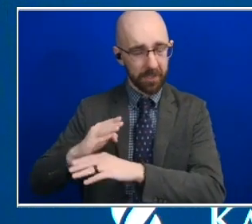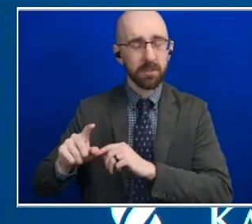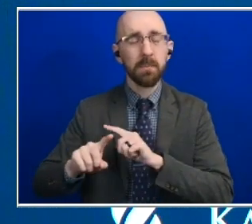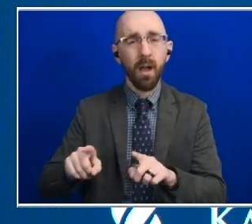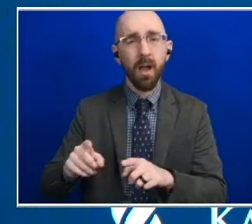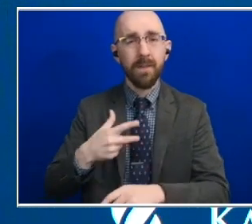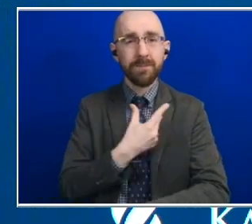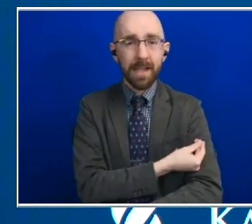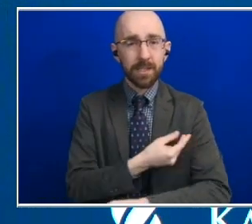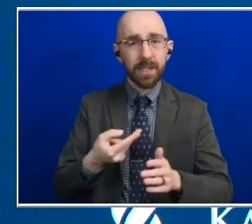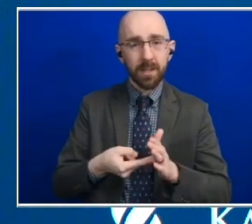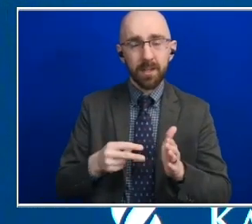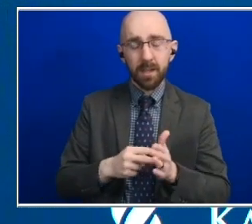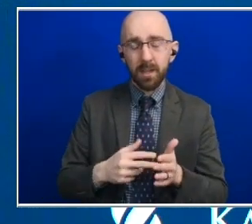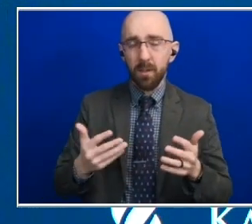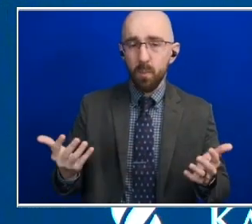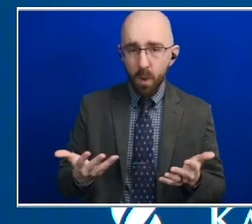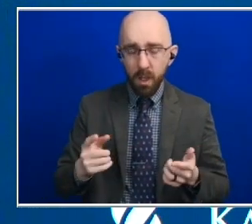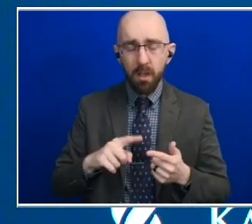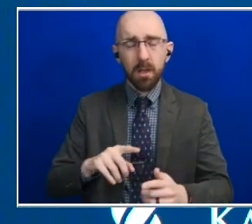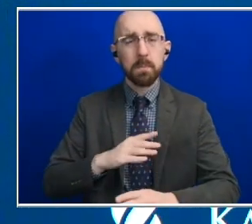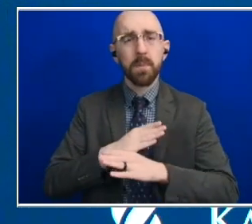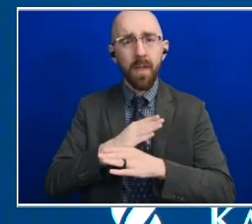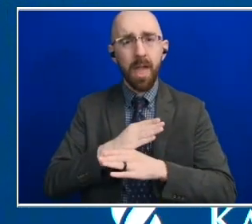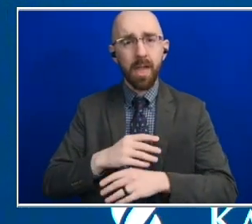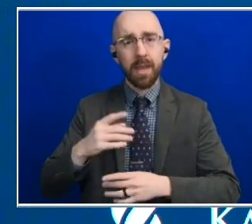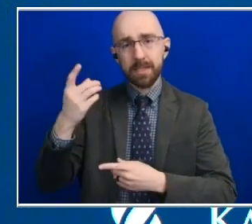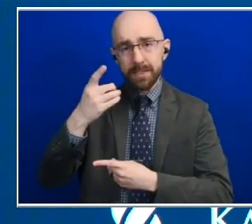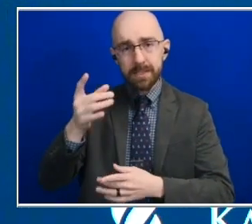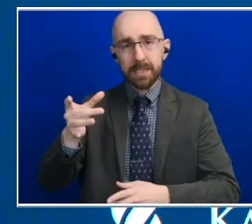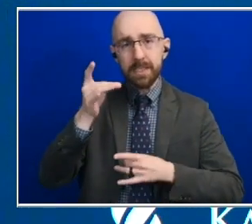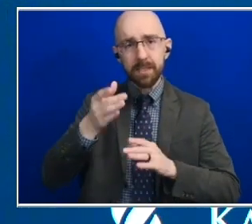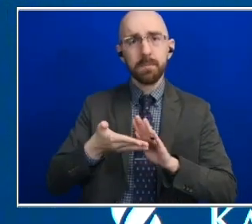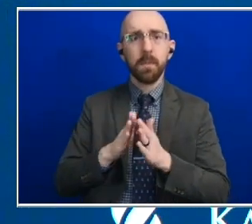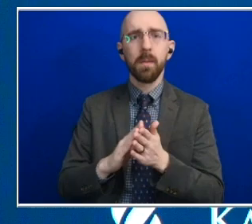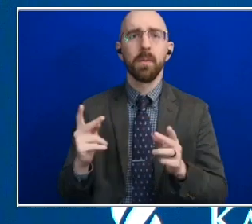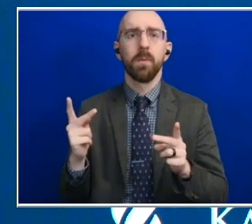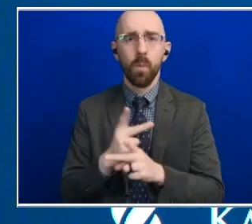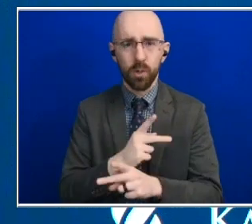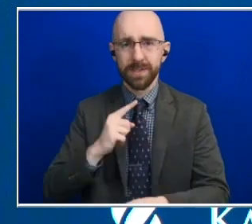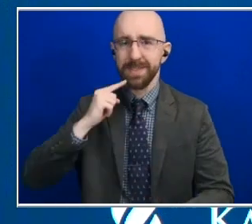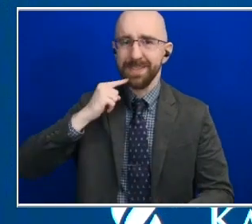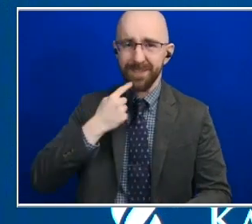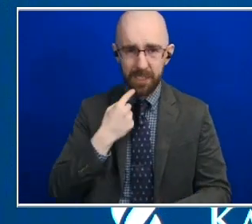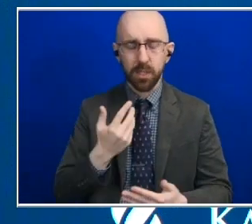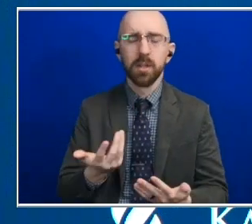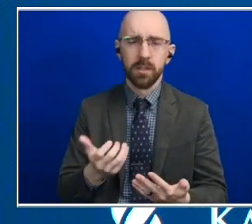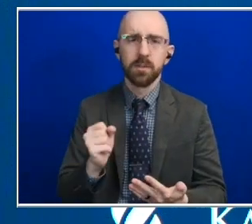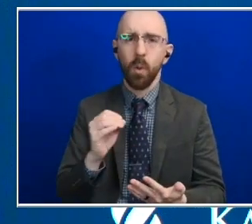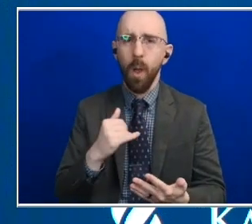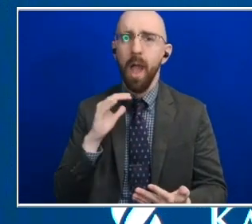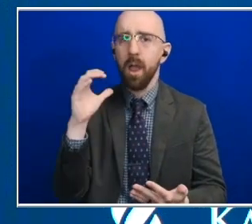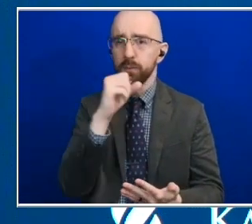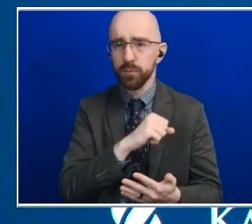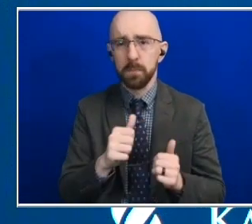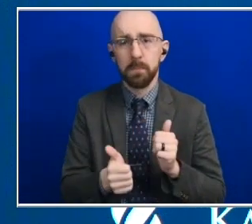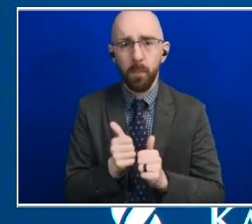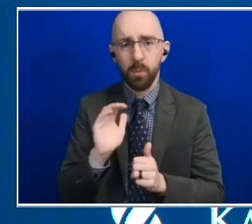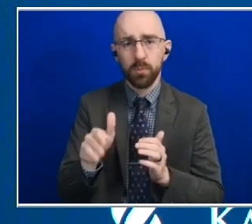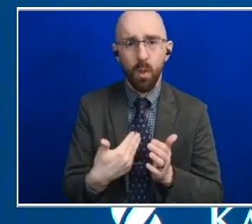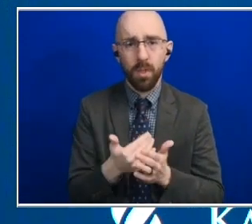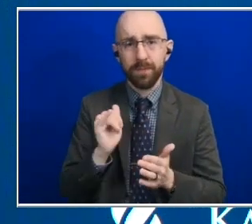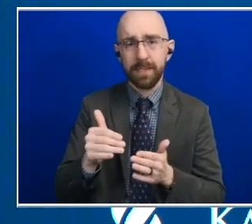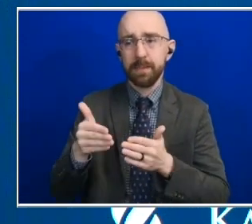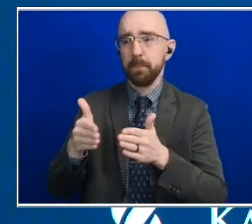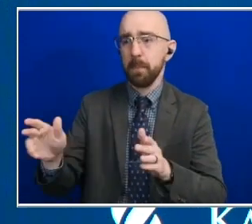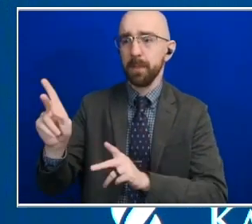you from the complications of the disease, especially severe disease. So I would assume most all of these public figures are